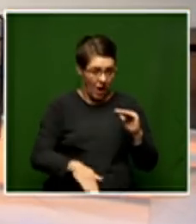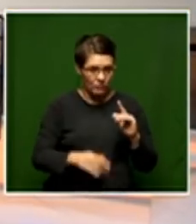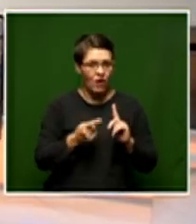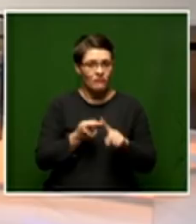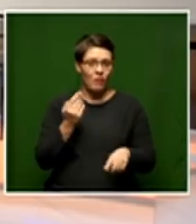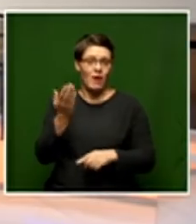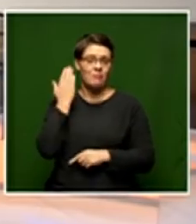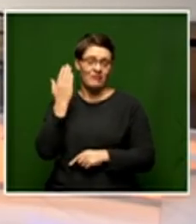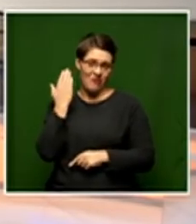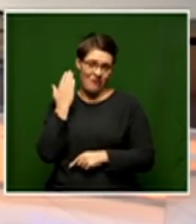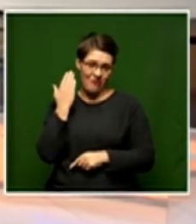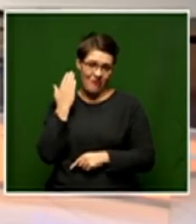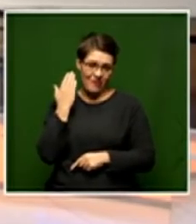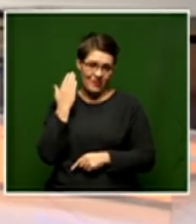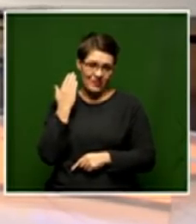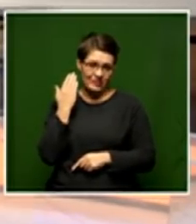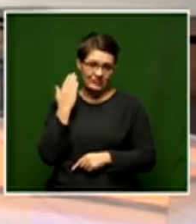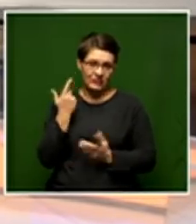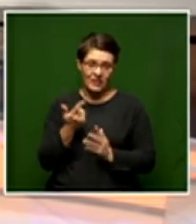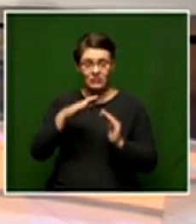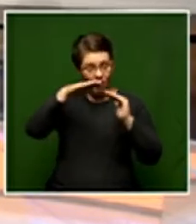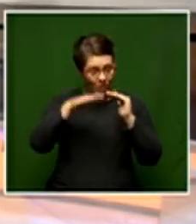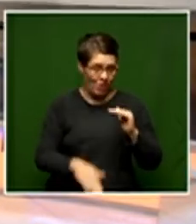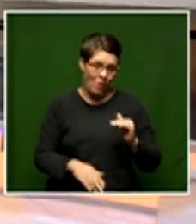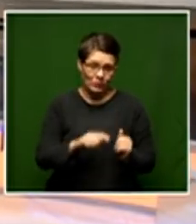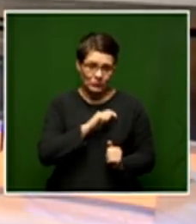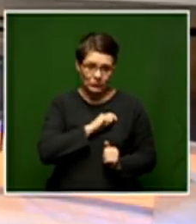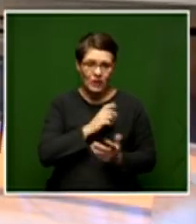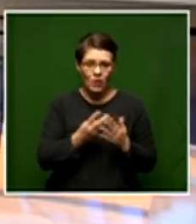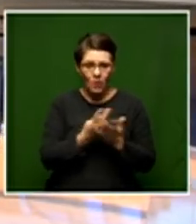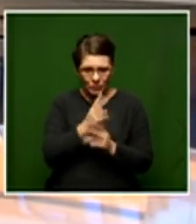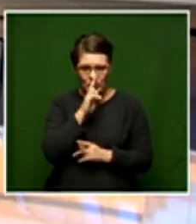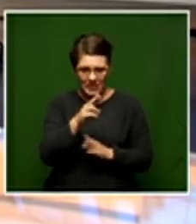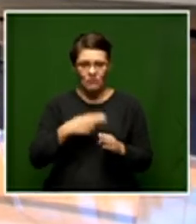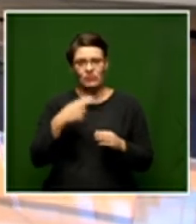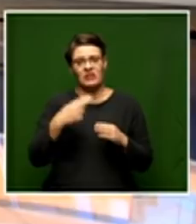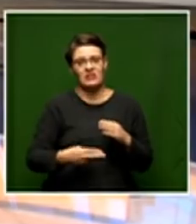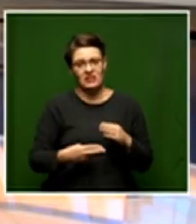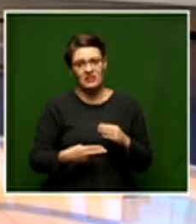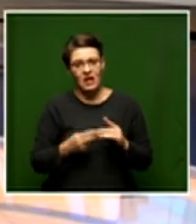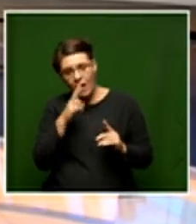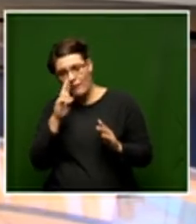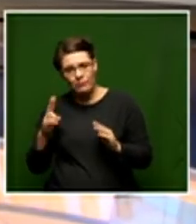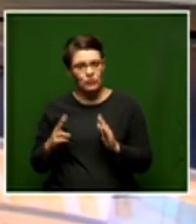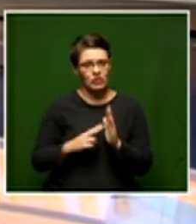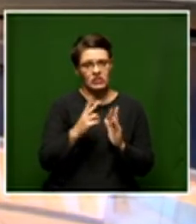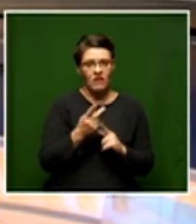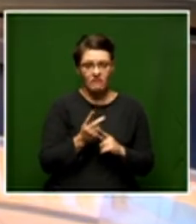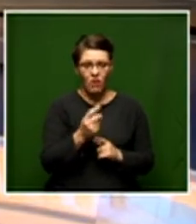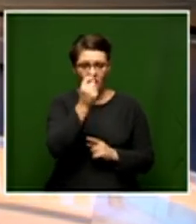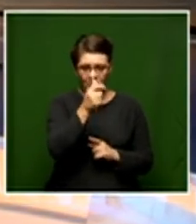from the previous ones. That is low, and we've also seen these results, projections for a few